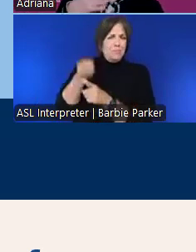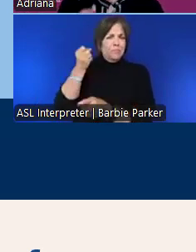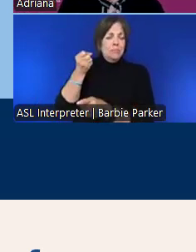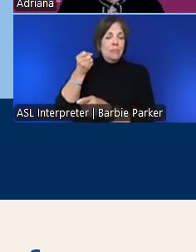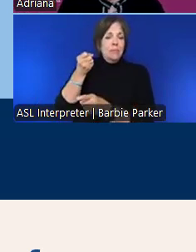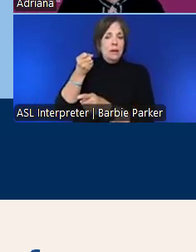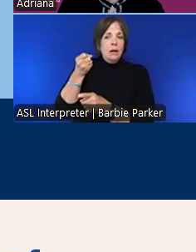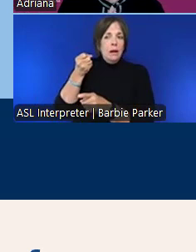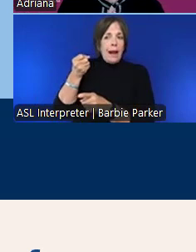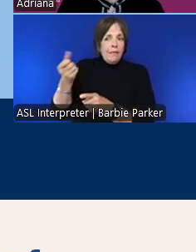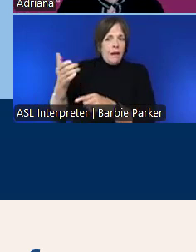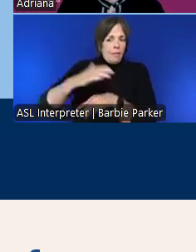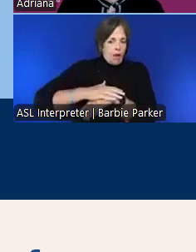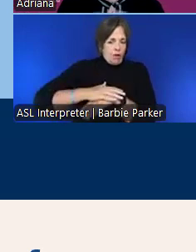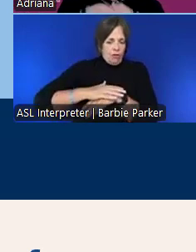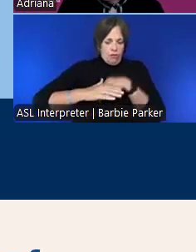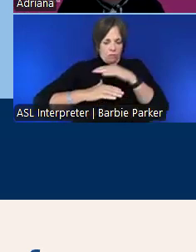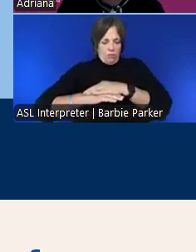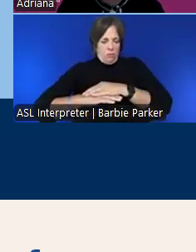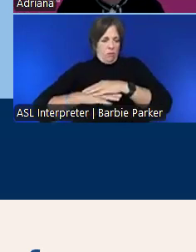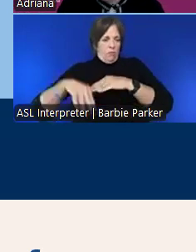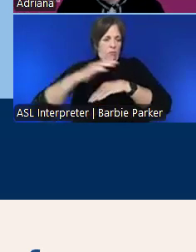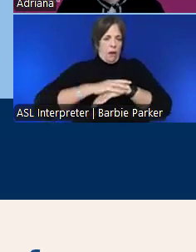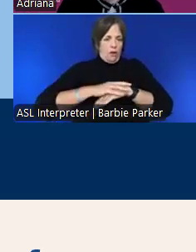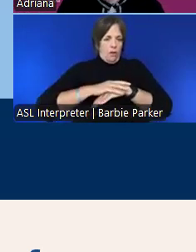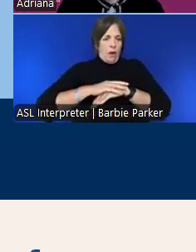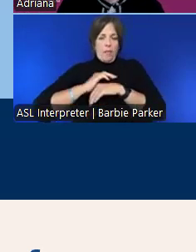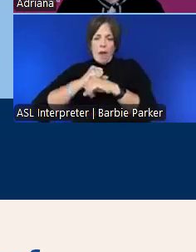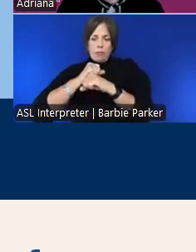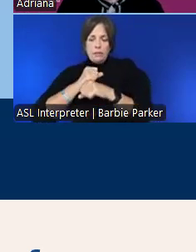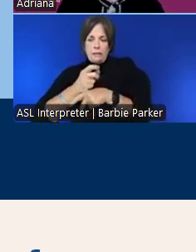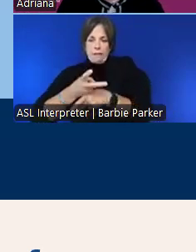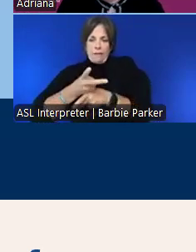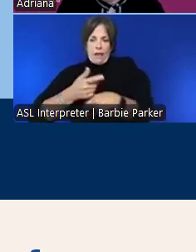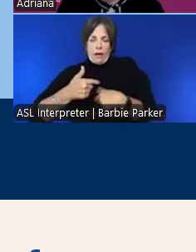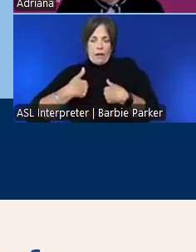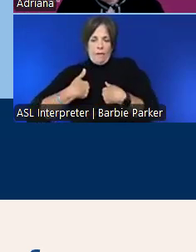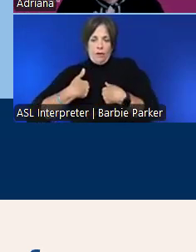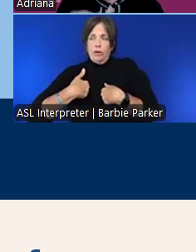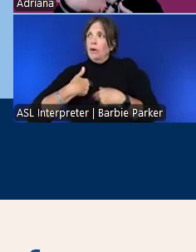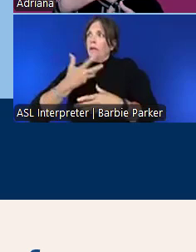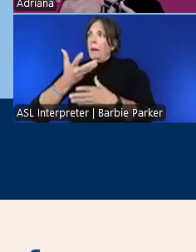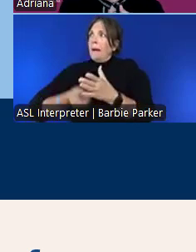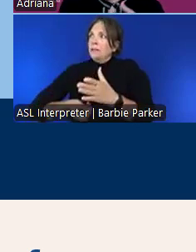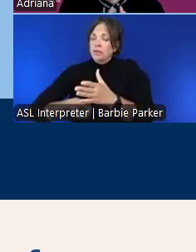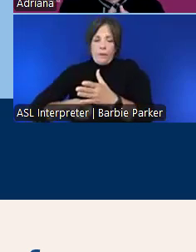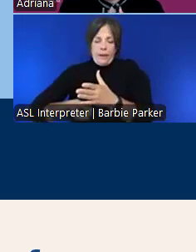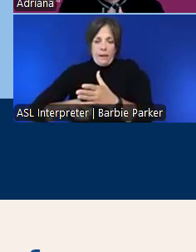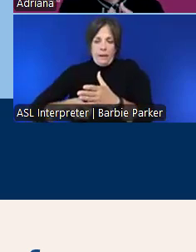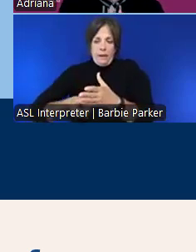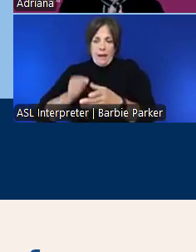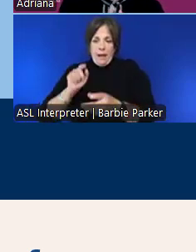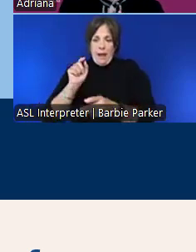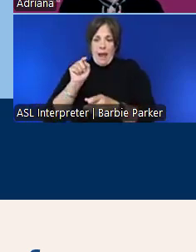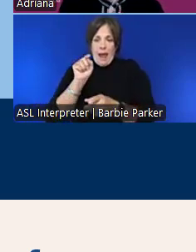then layer on top of that, that a protective caregiver may have been the one who passed away, and now that person is